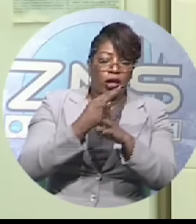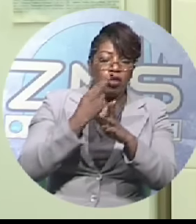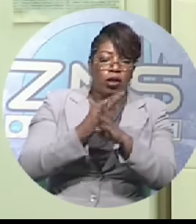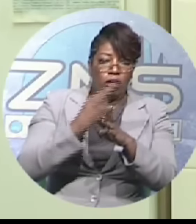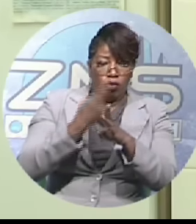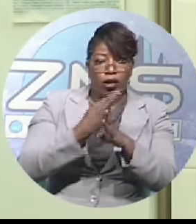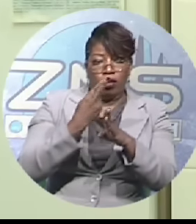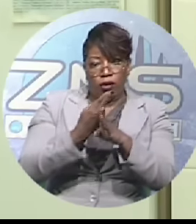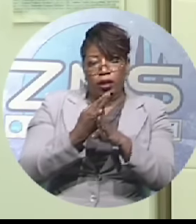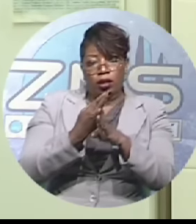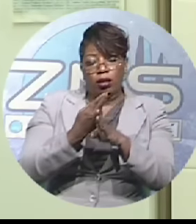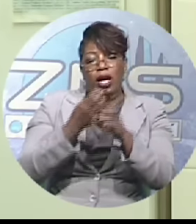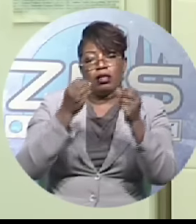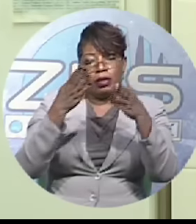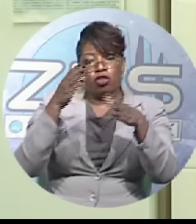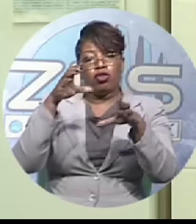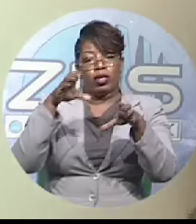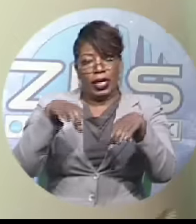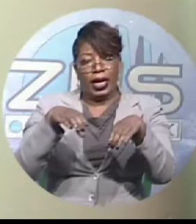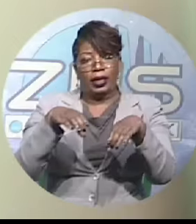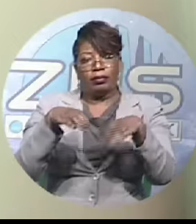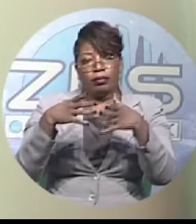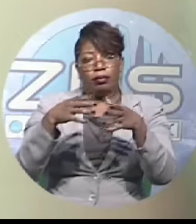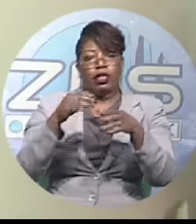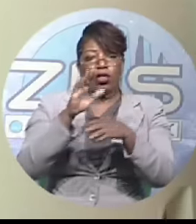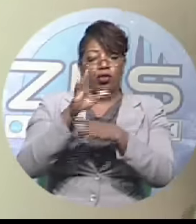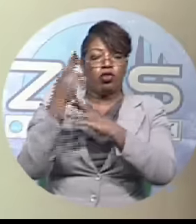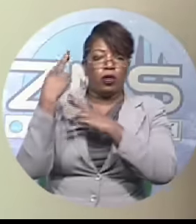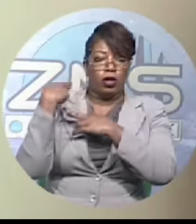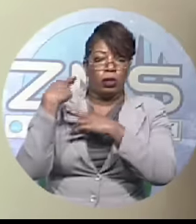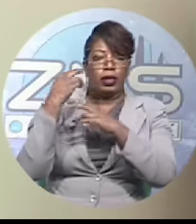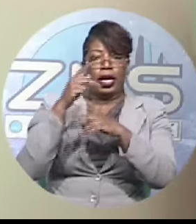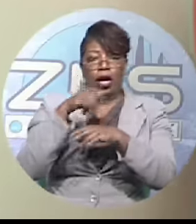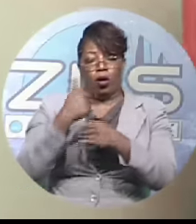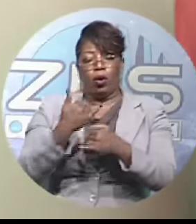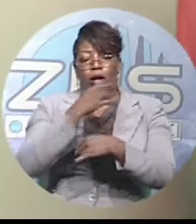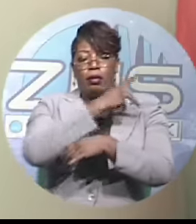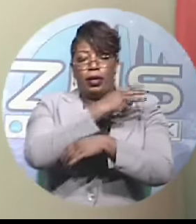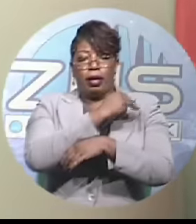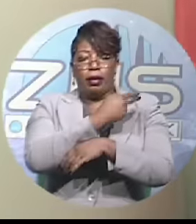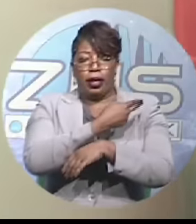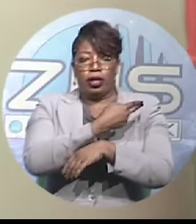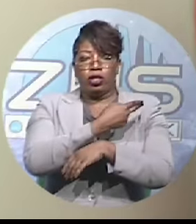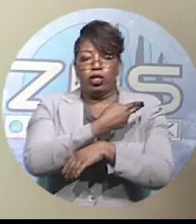of a civic duty and a civic responsibility. The Princess Margaret Hospital's